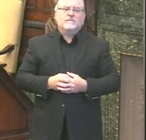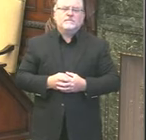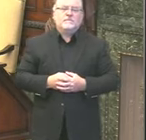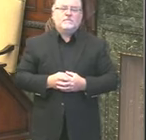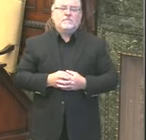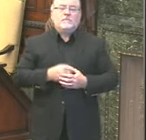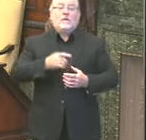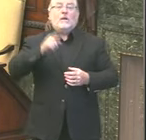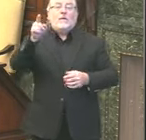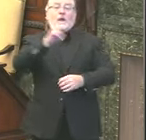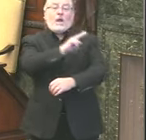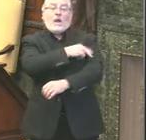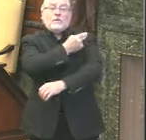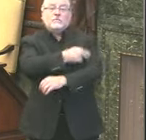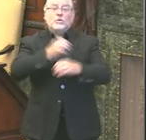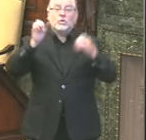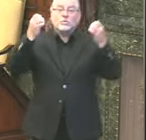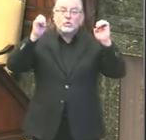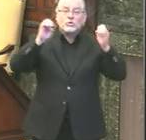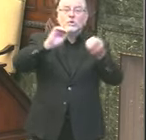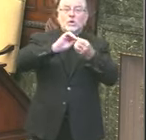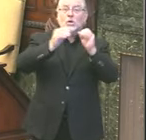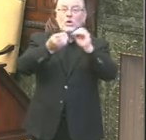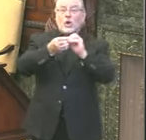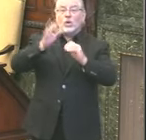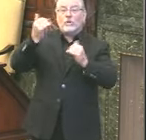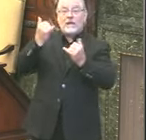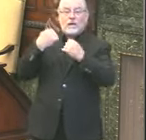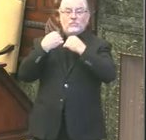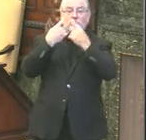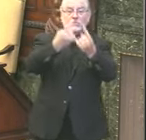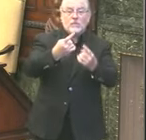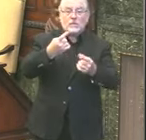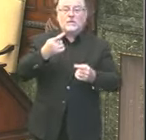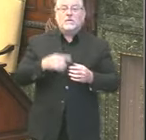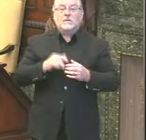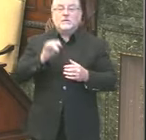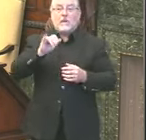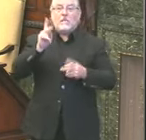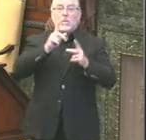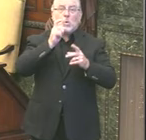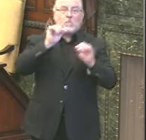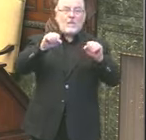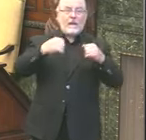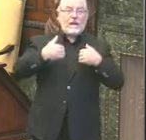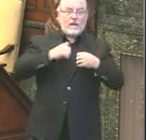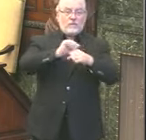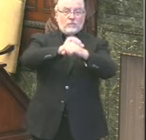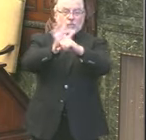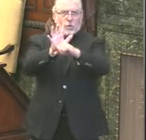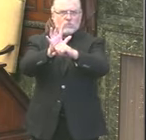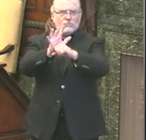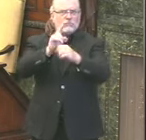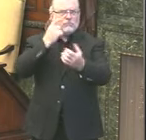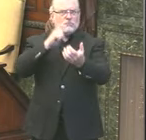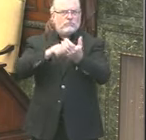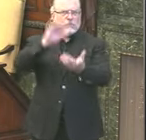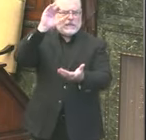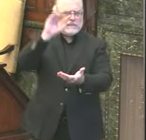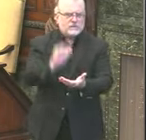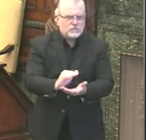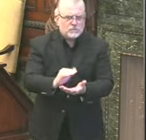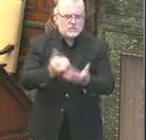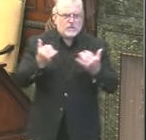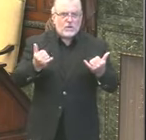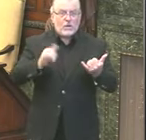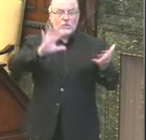hospital emergency departments for symptoms that are similar with the coronavirus infection is still very low. So overall, we're saying